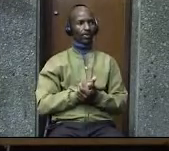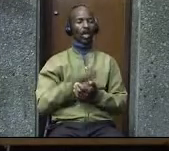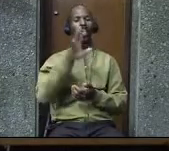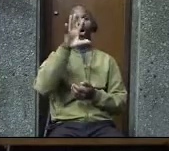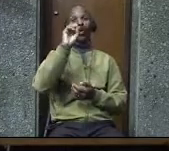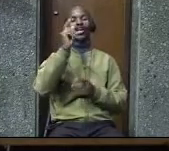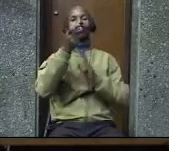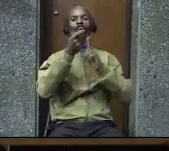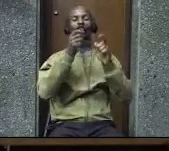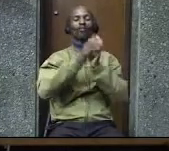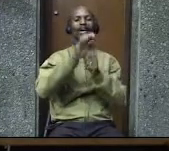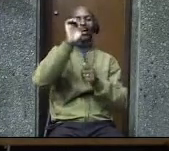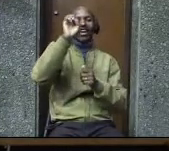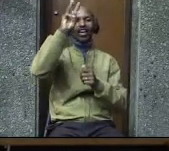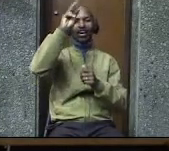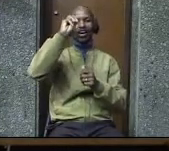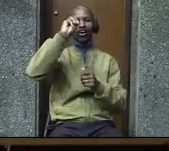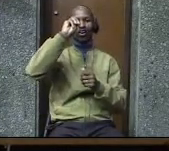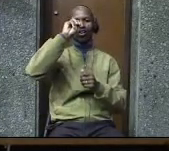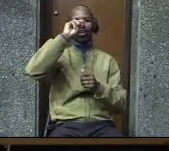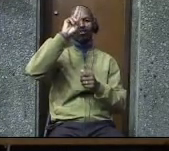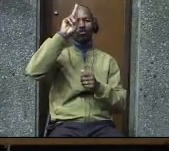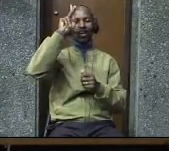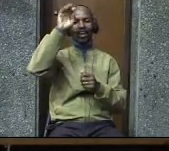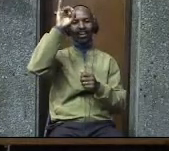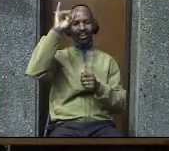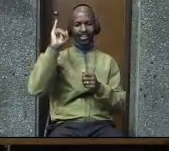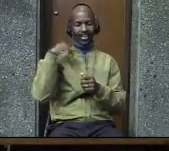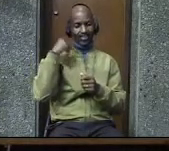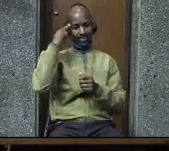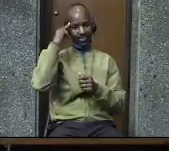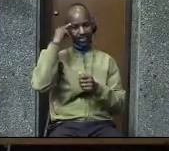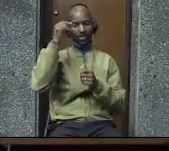they are from Emfuleni local municipality, I